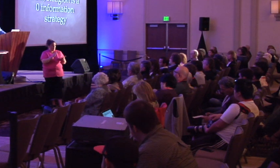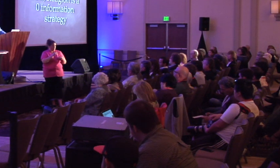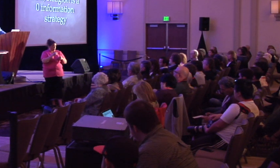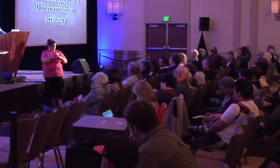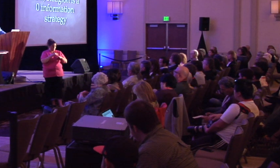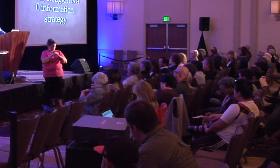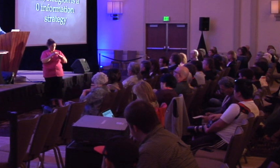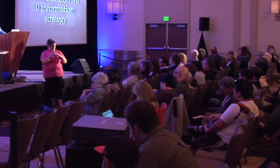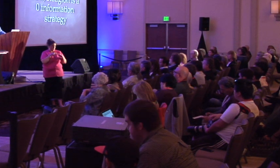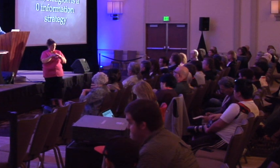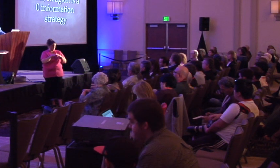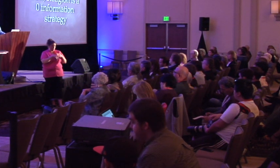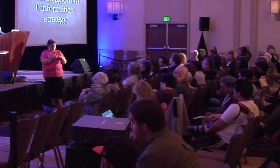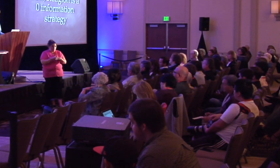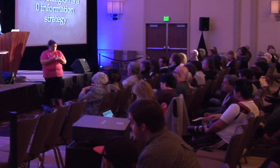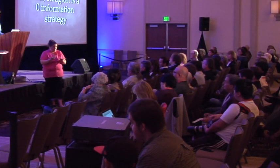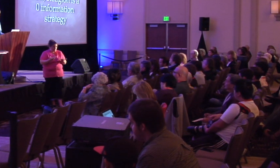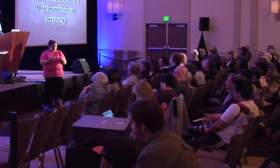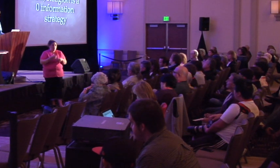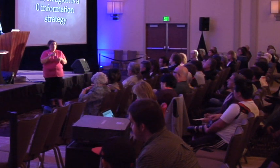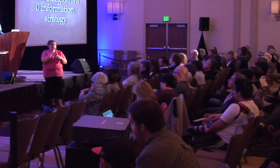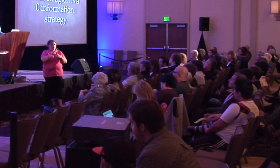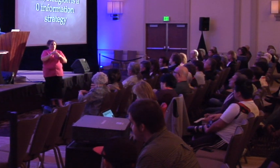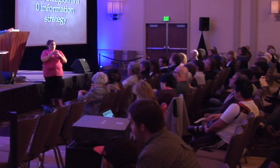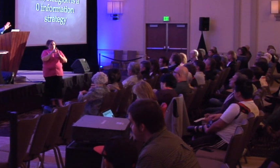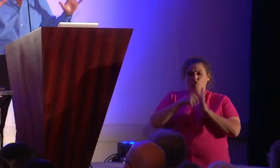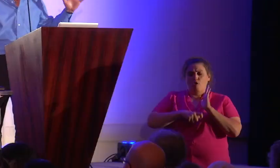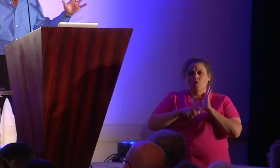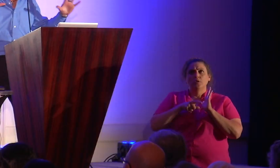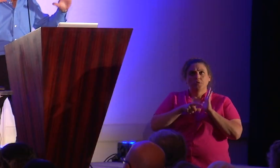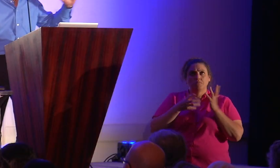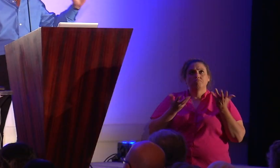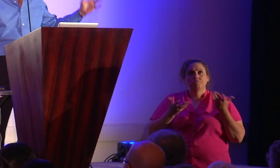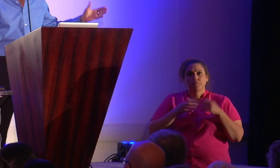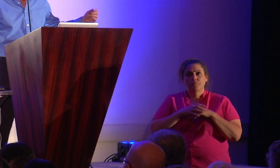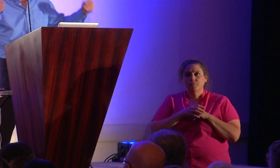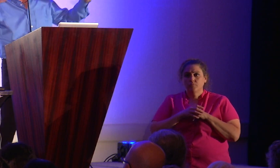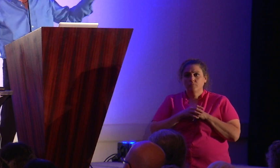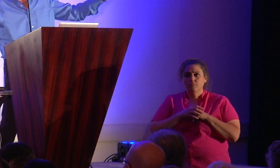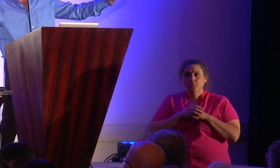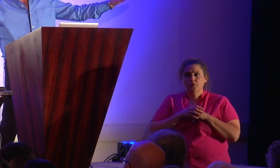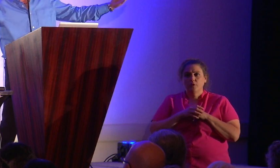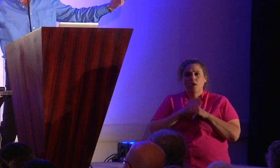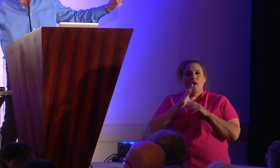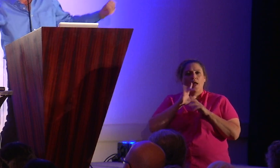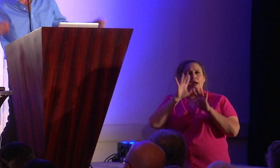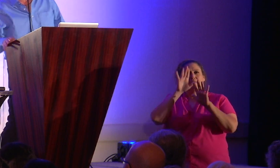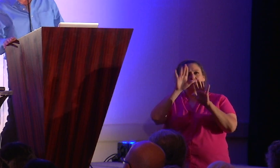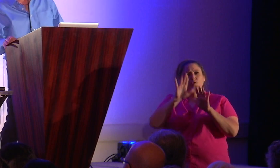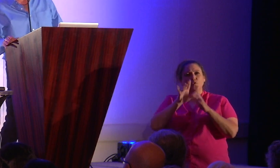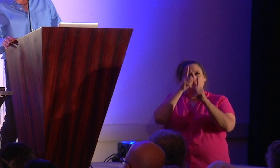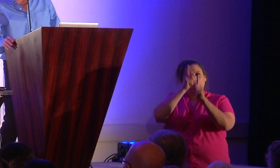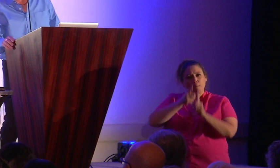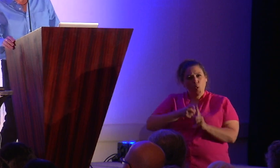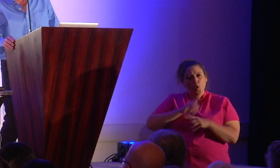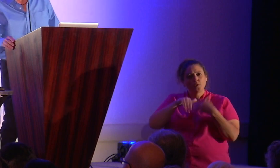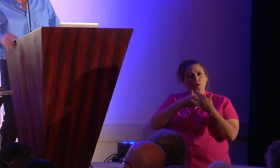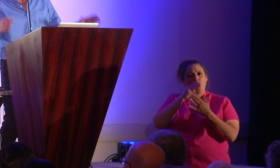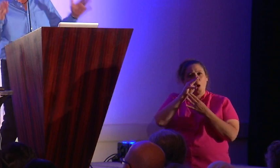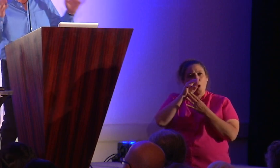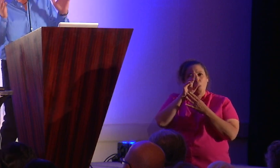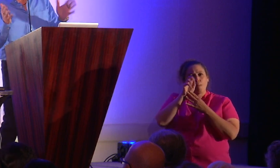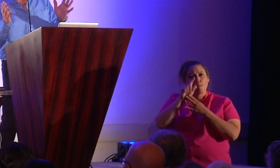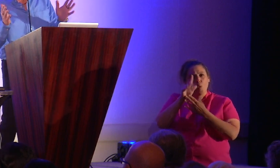babies. And in the article himself, he says, he thinks he has these great points about the lessons, moral lessons we've learned, one of which is